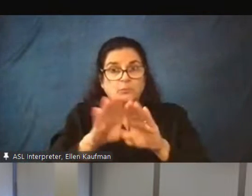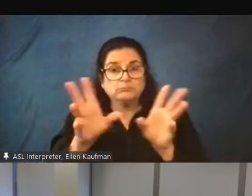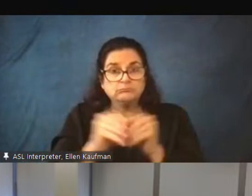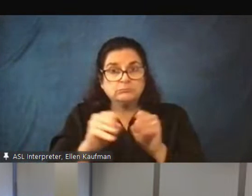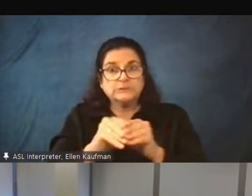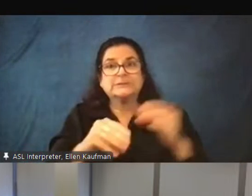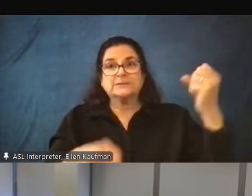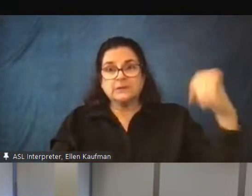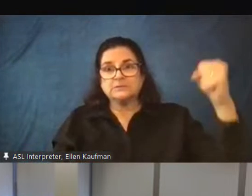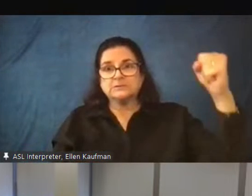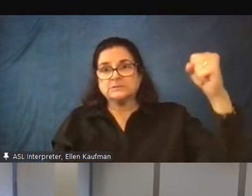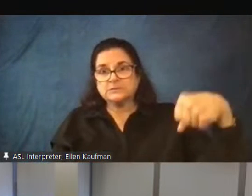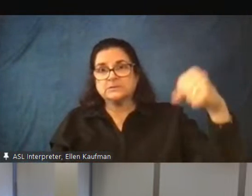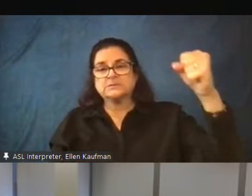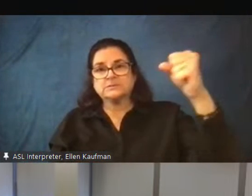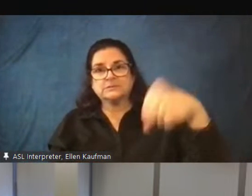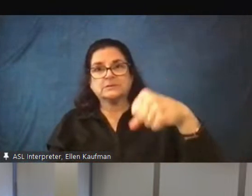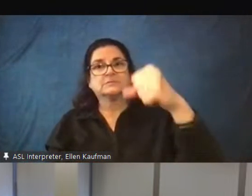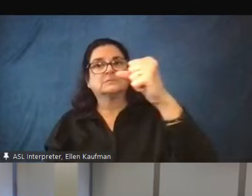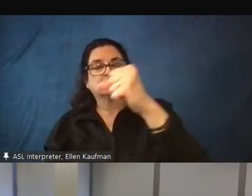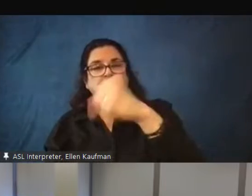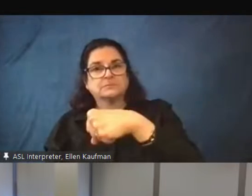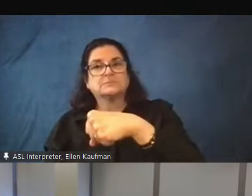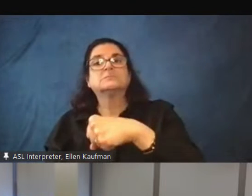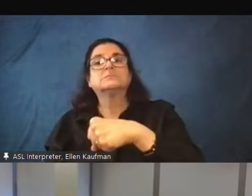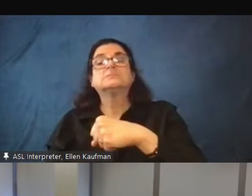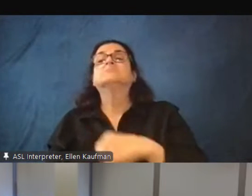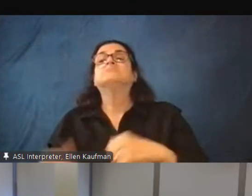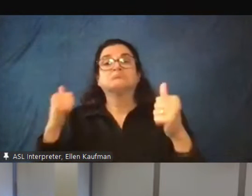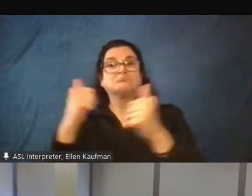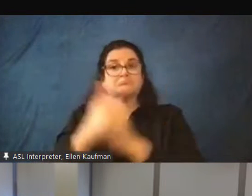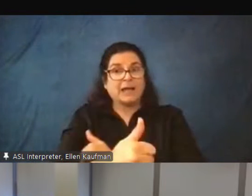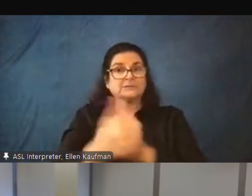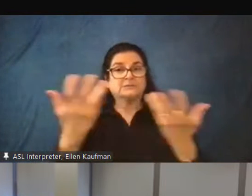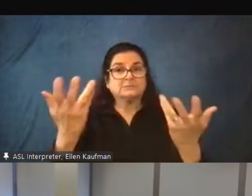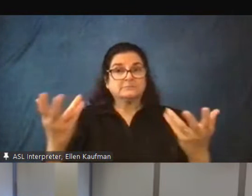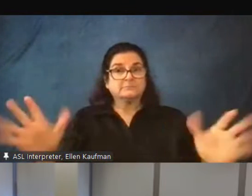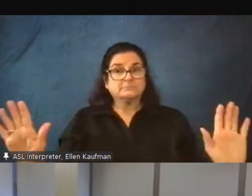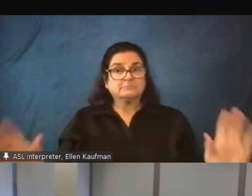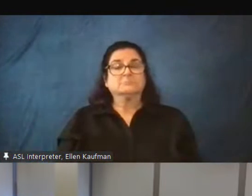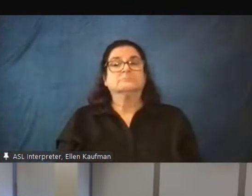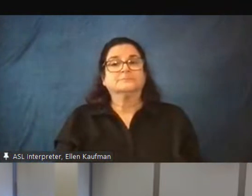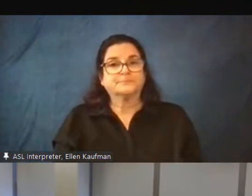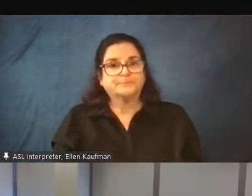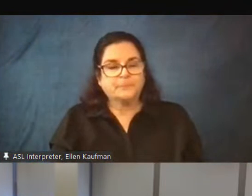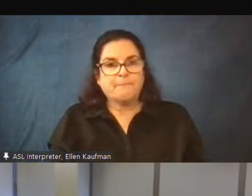Yes. Director Eady? Yes. Director Jakes, the motion passes.